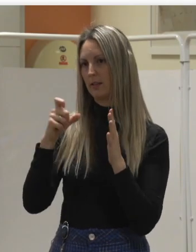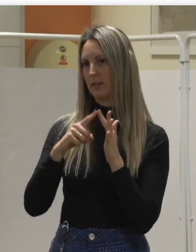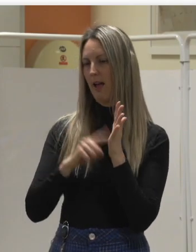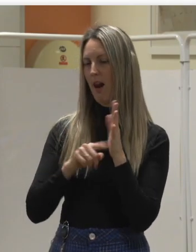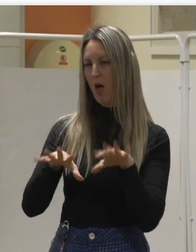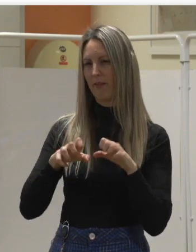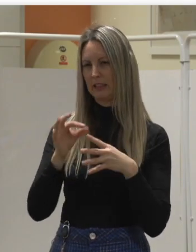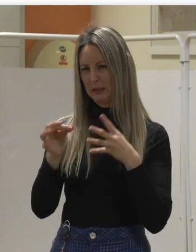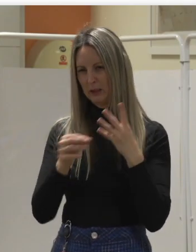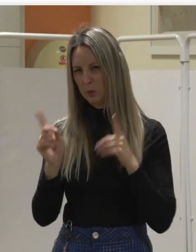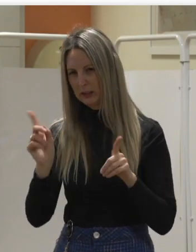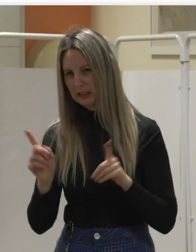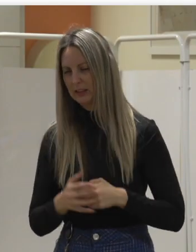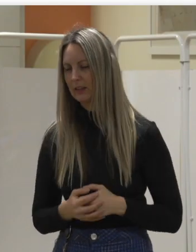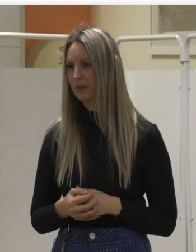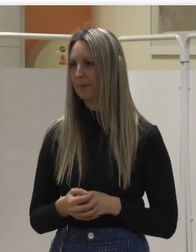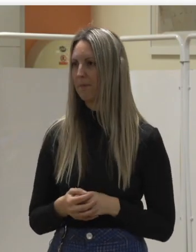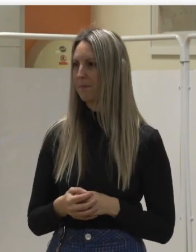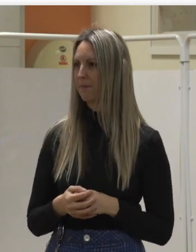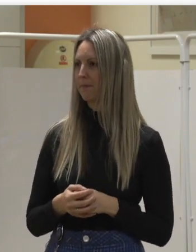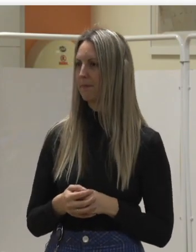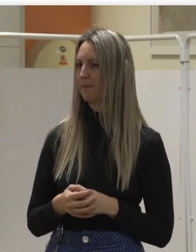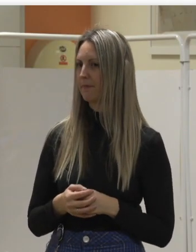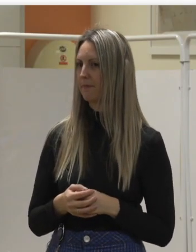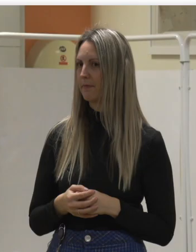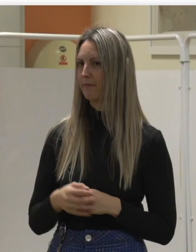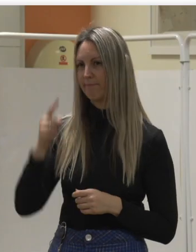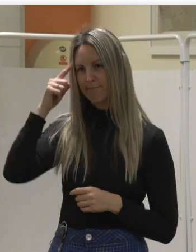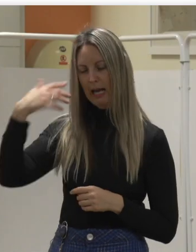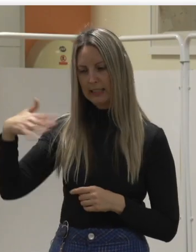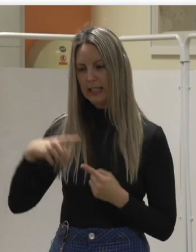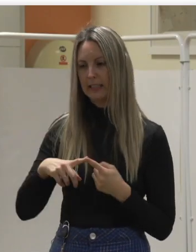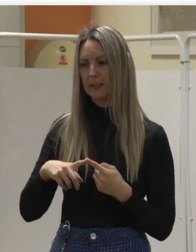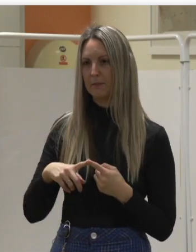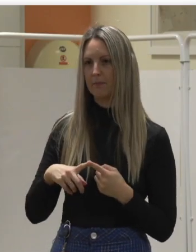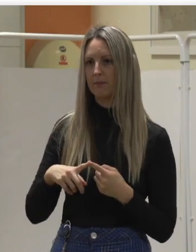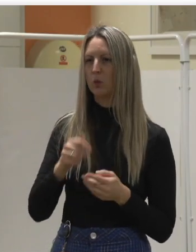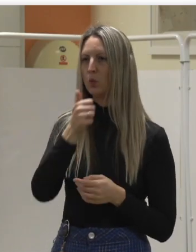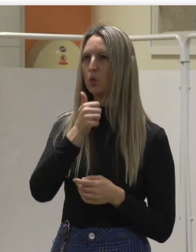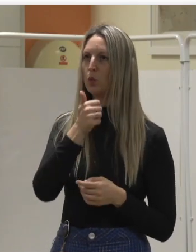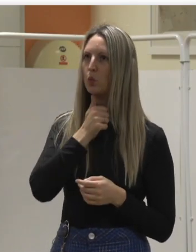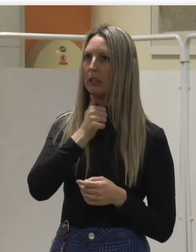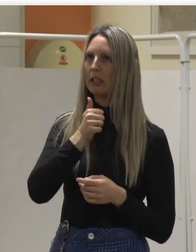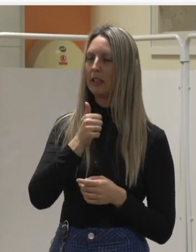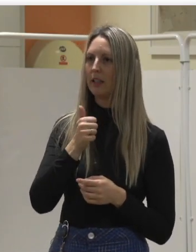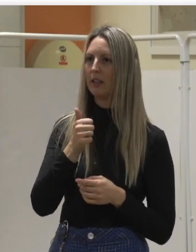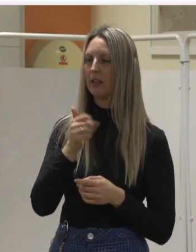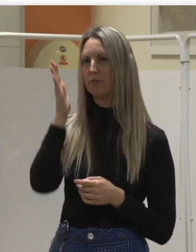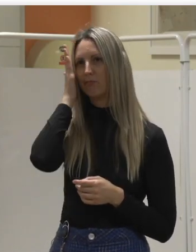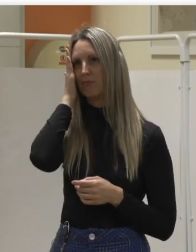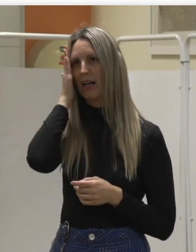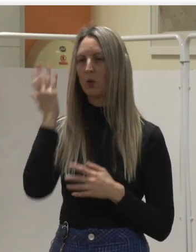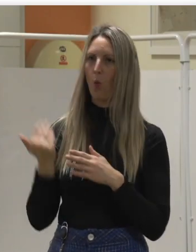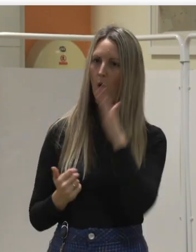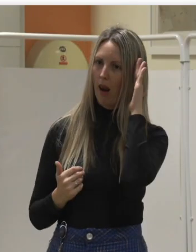It usually starts as sudden onset, one headache, usually on the one side of the head, on this right or